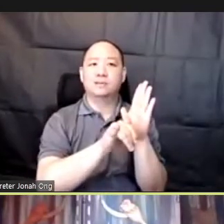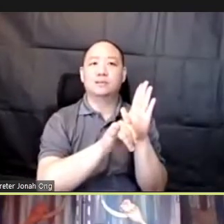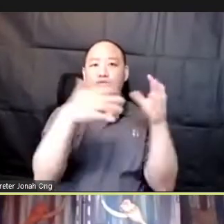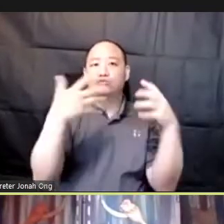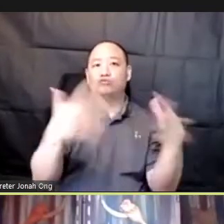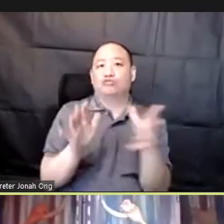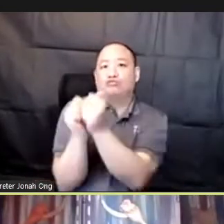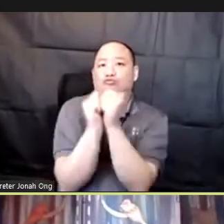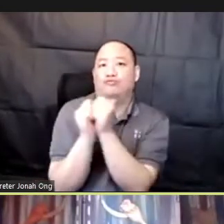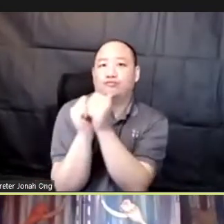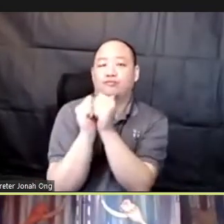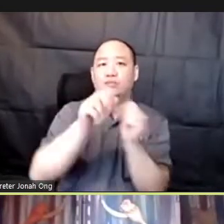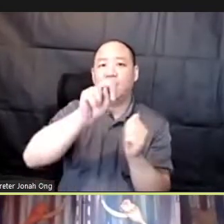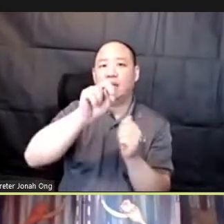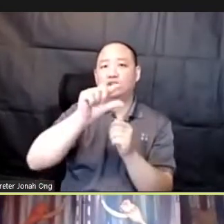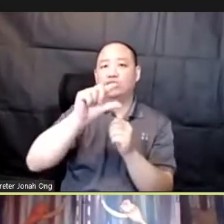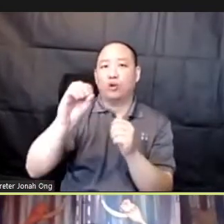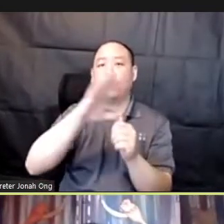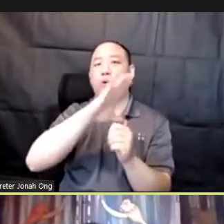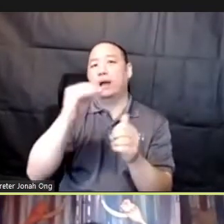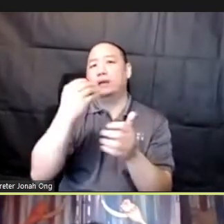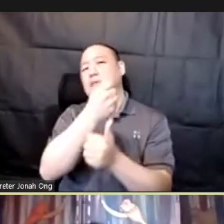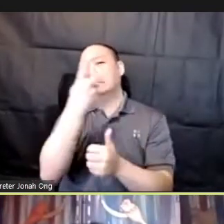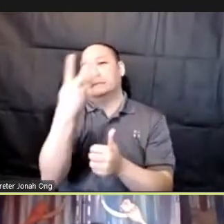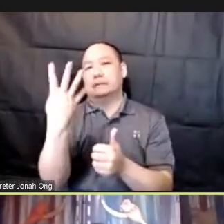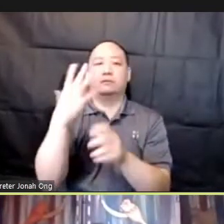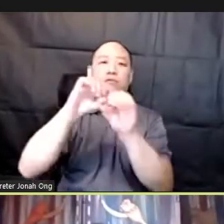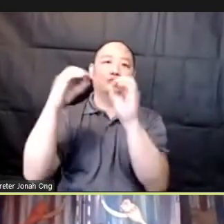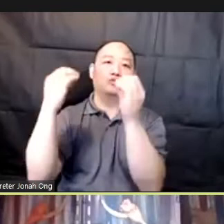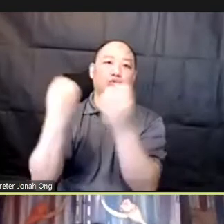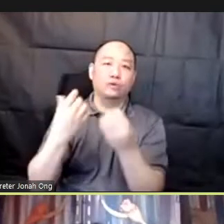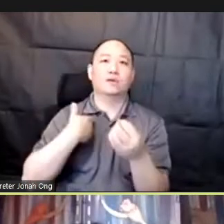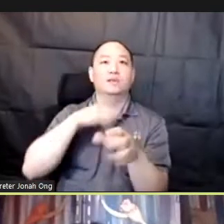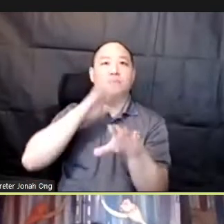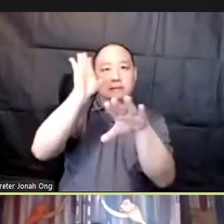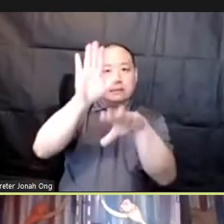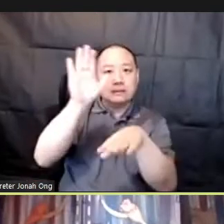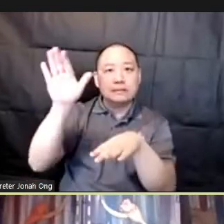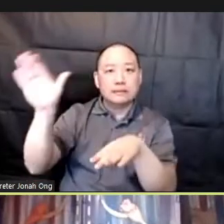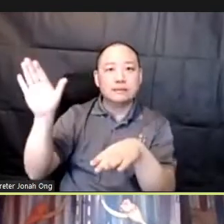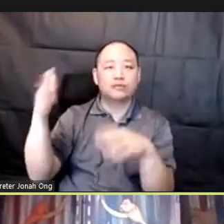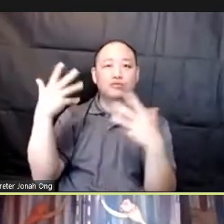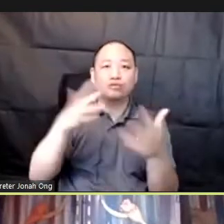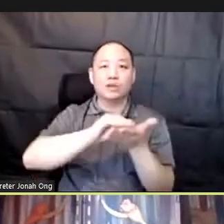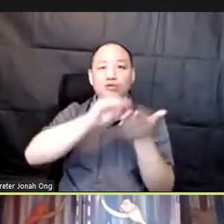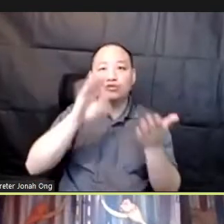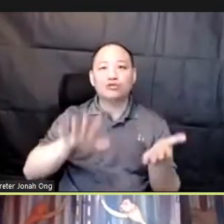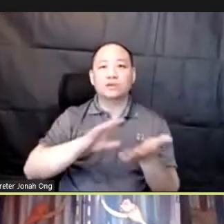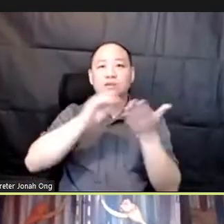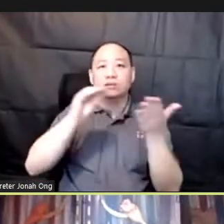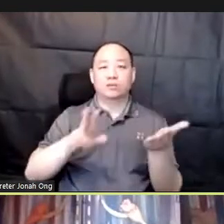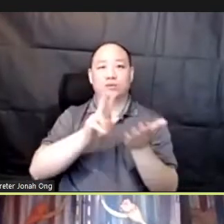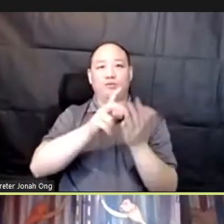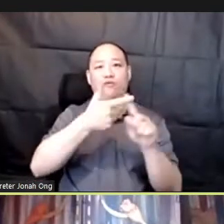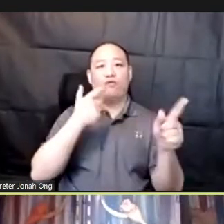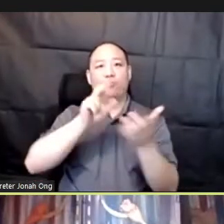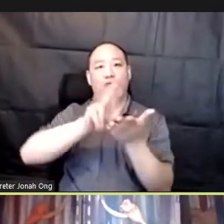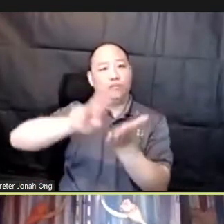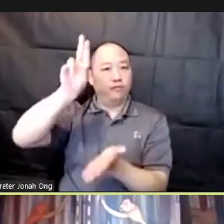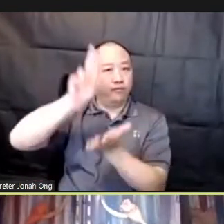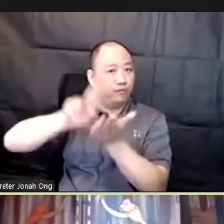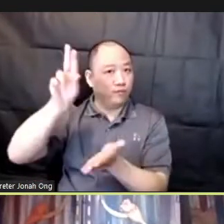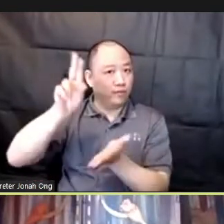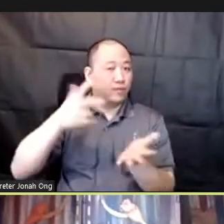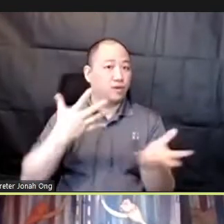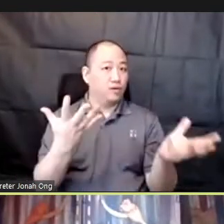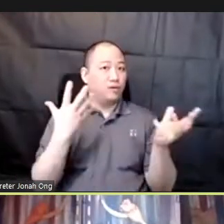about the policy, but not yet universities. But we have reached out to several student unions, because we kind of feel like it's a better strategy if we get the